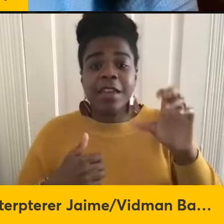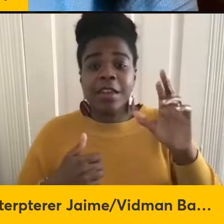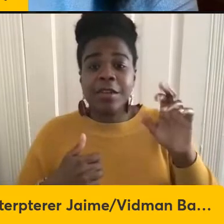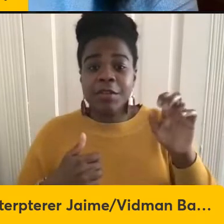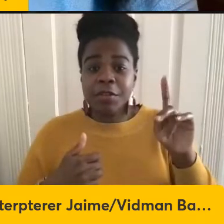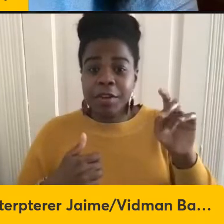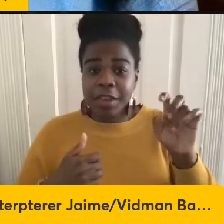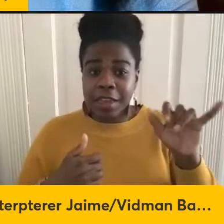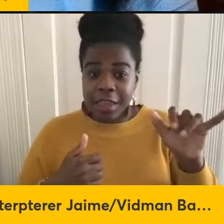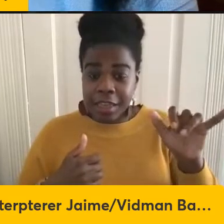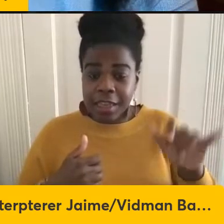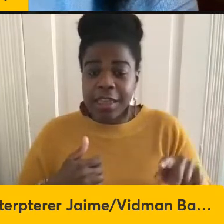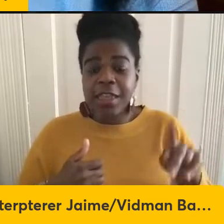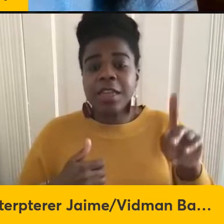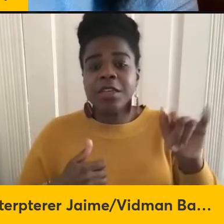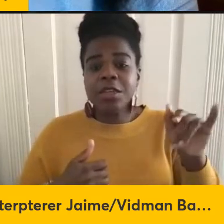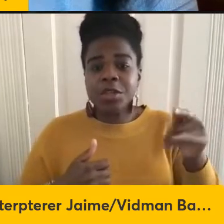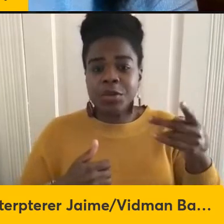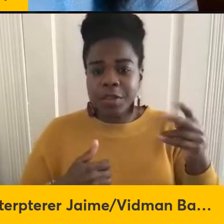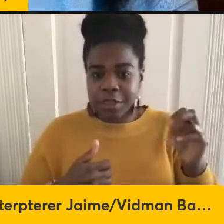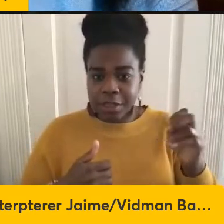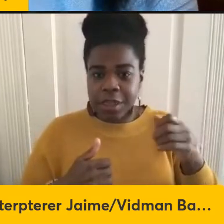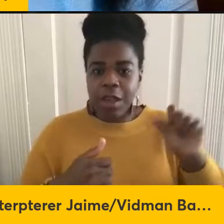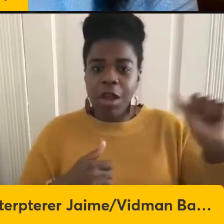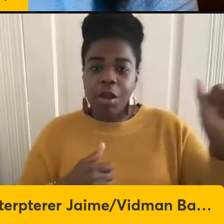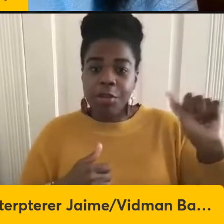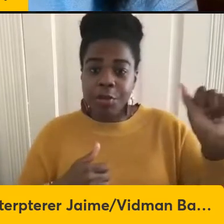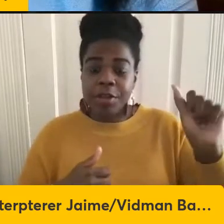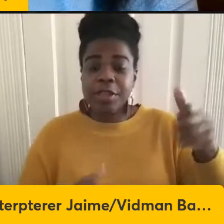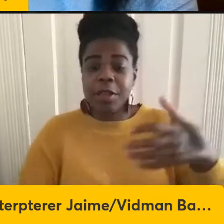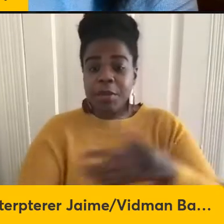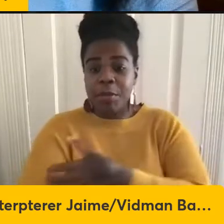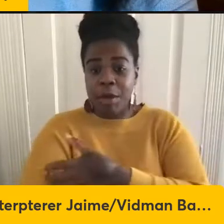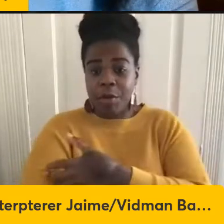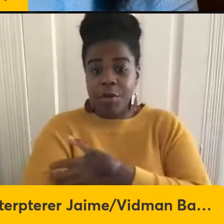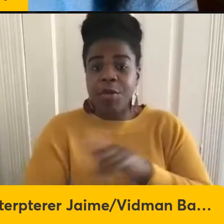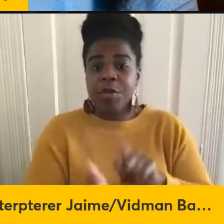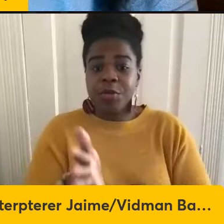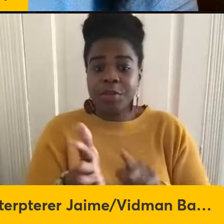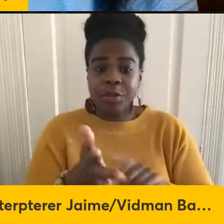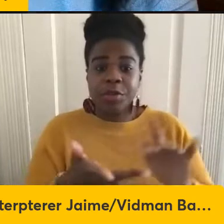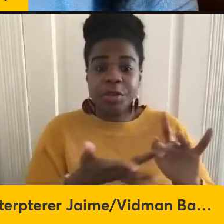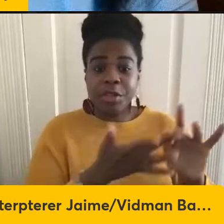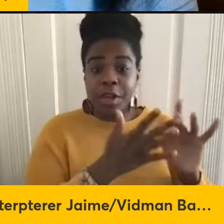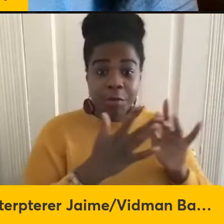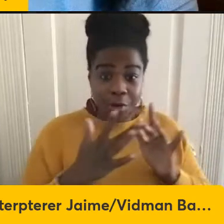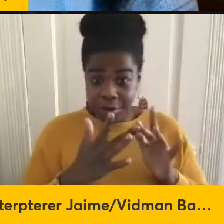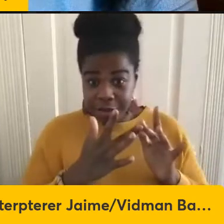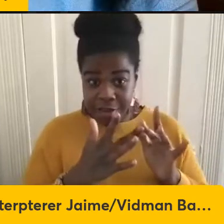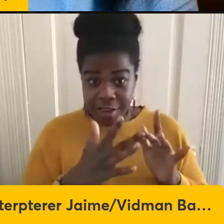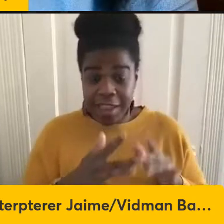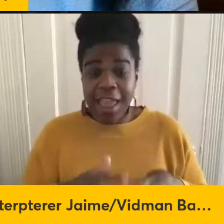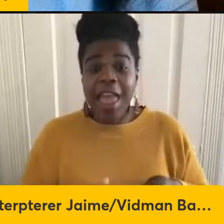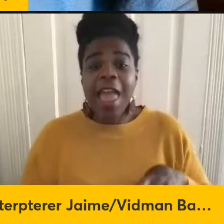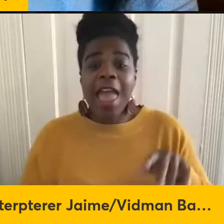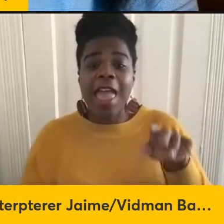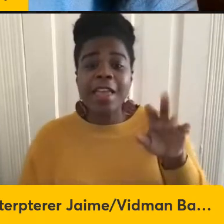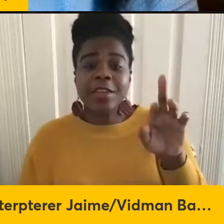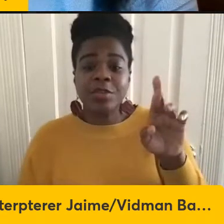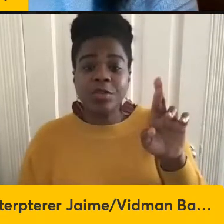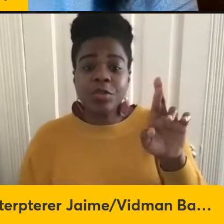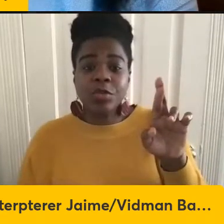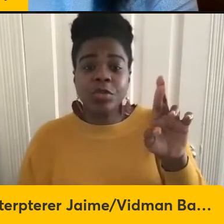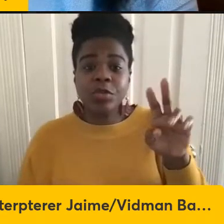of Arthritis Power Patient-Powered Research Network. She is also a rheumatoid arthritis